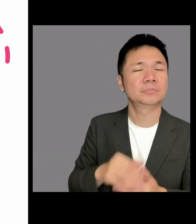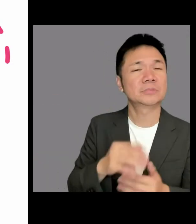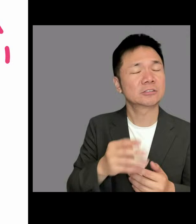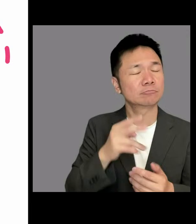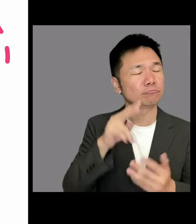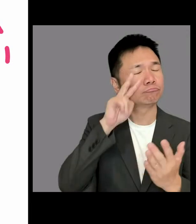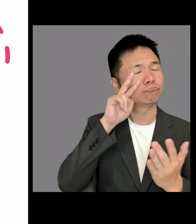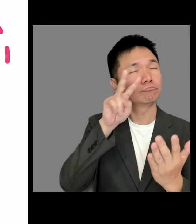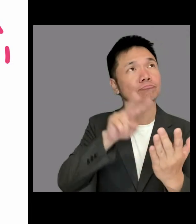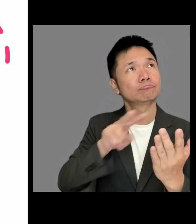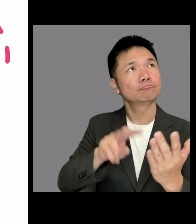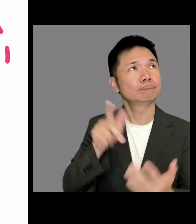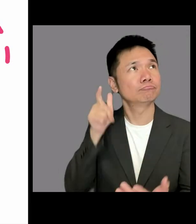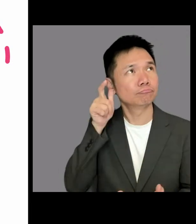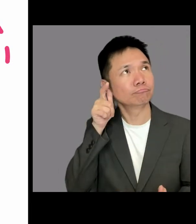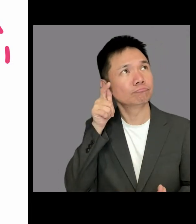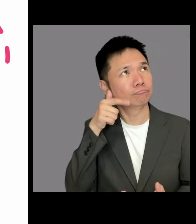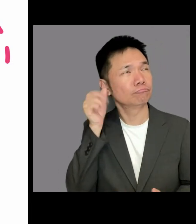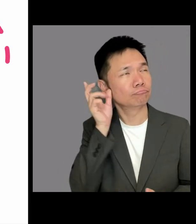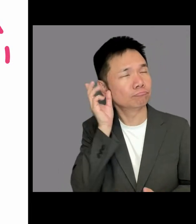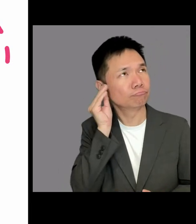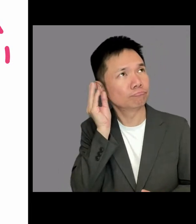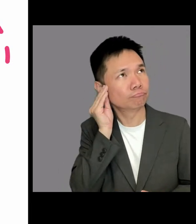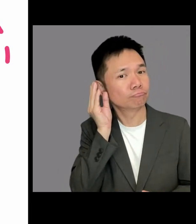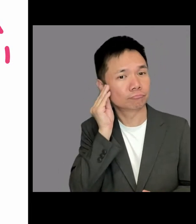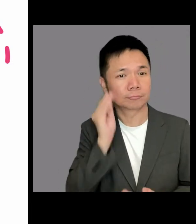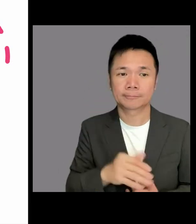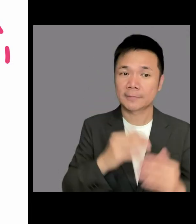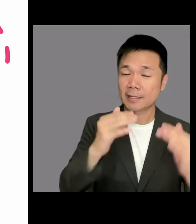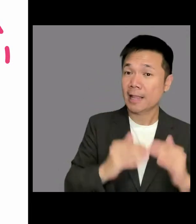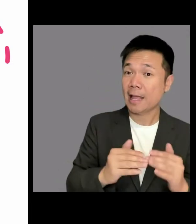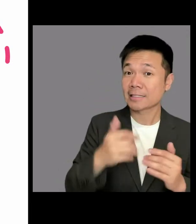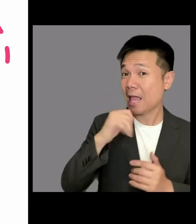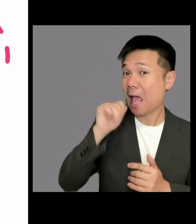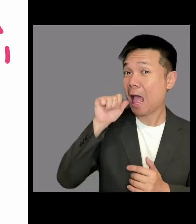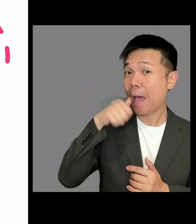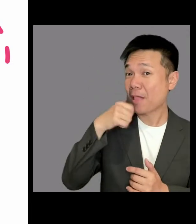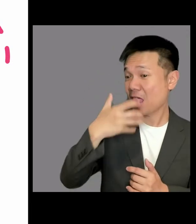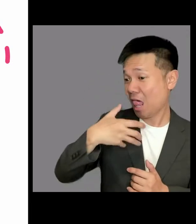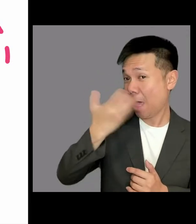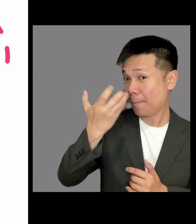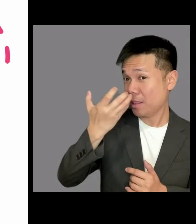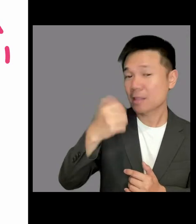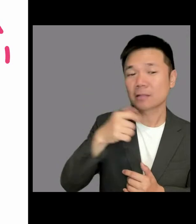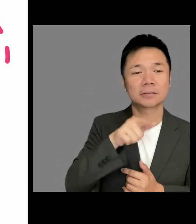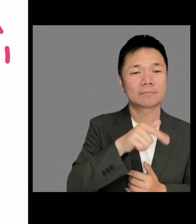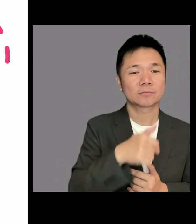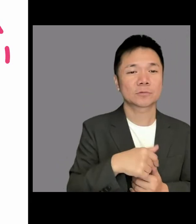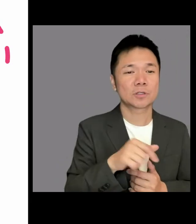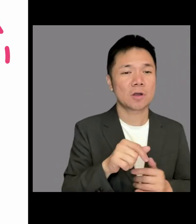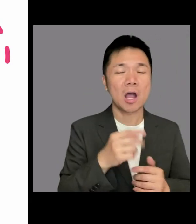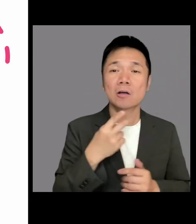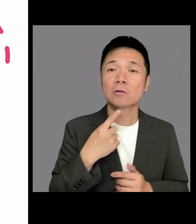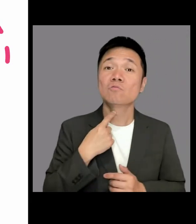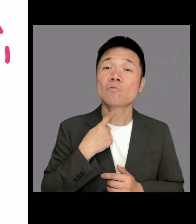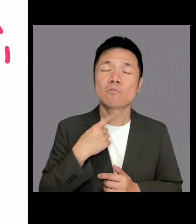without a cost barrier. Then Apple introduced VoiceOver in 2005 as part of its Mac OS operating